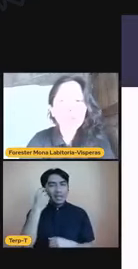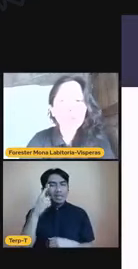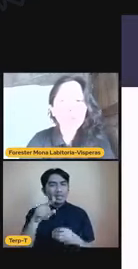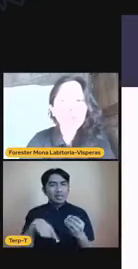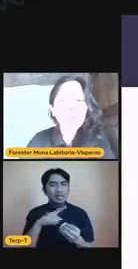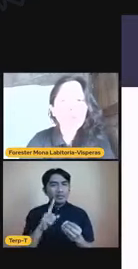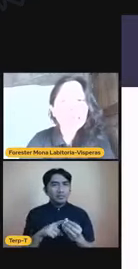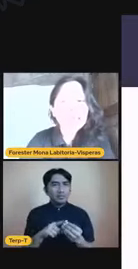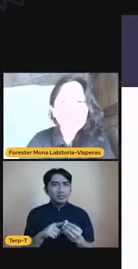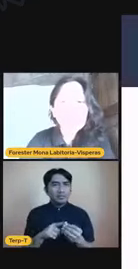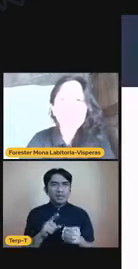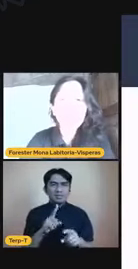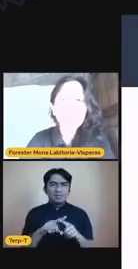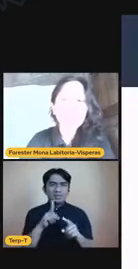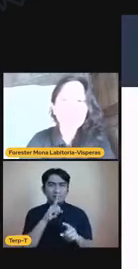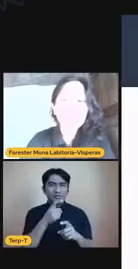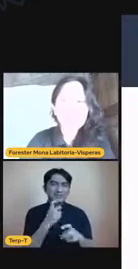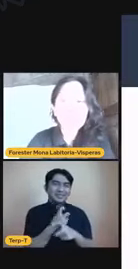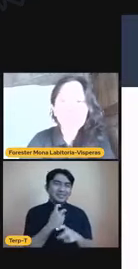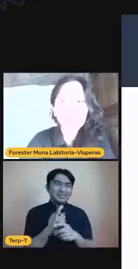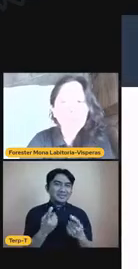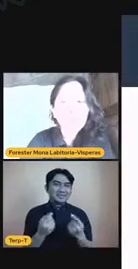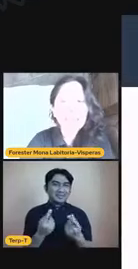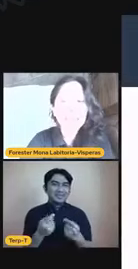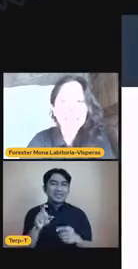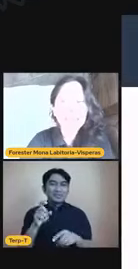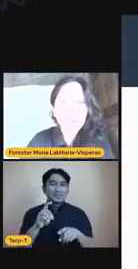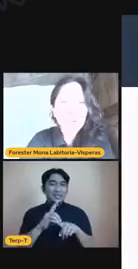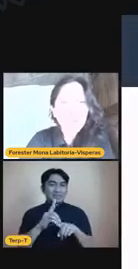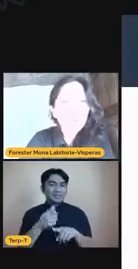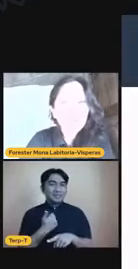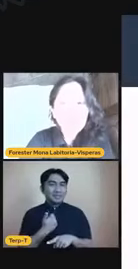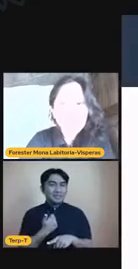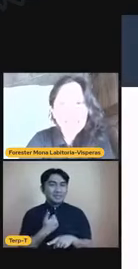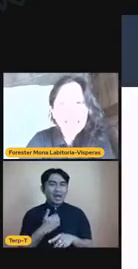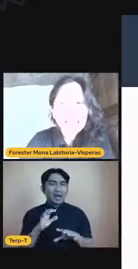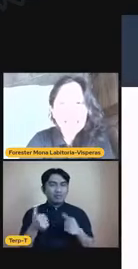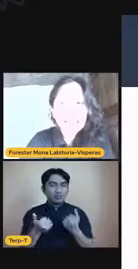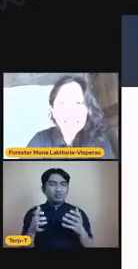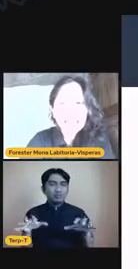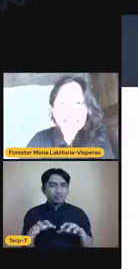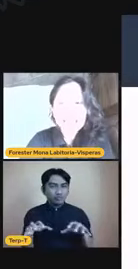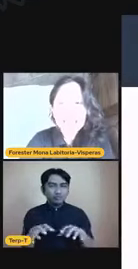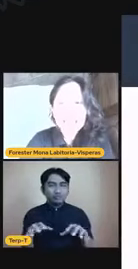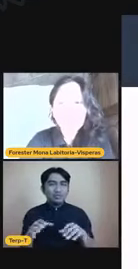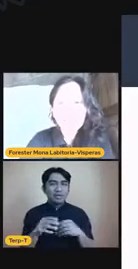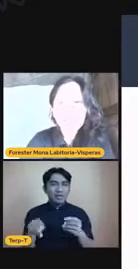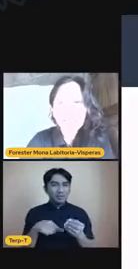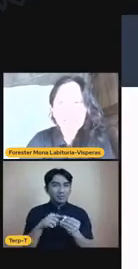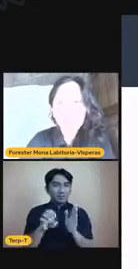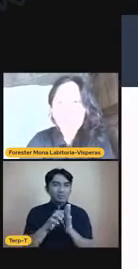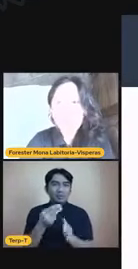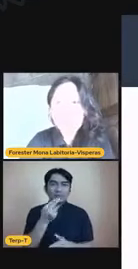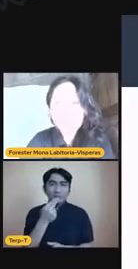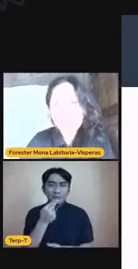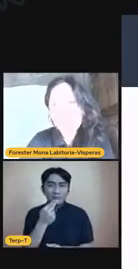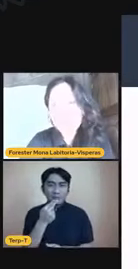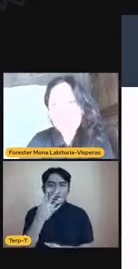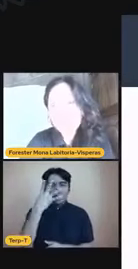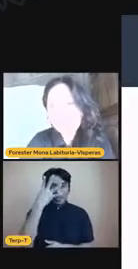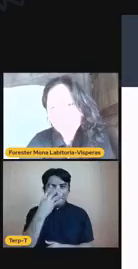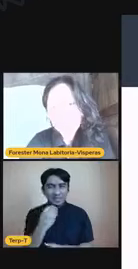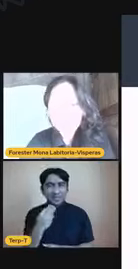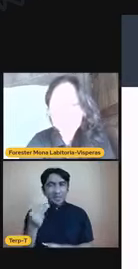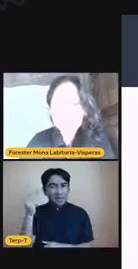na hard to do. But we really need to discipline ourselves to work at it. Yung nutrition natin, sleep, are we sleeping,